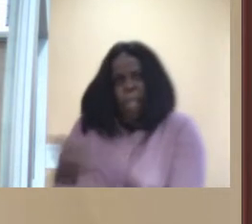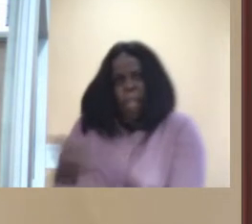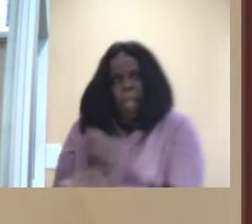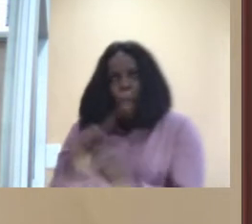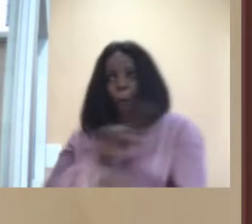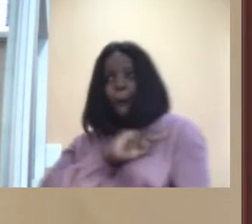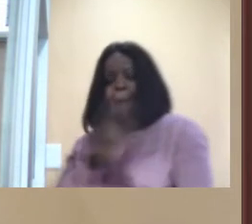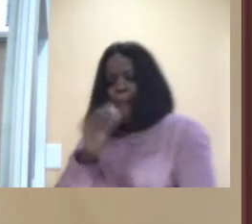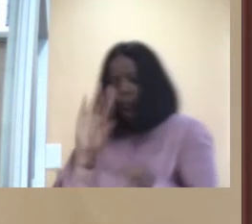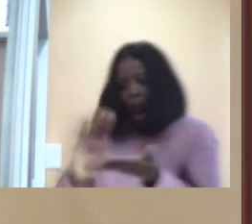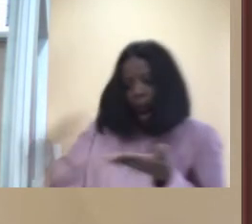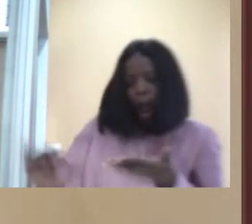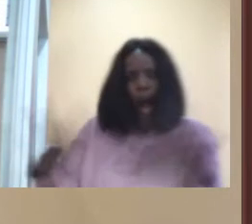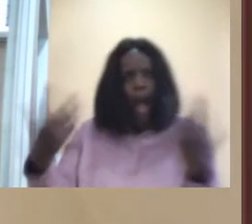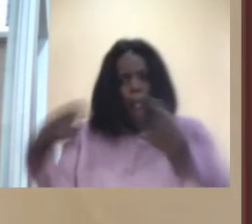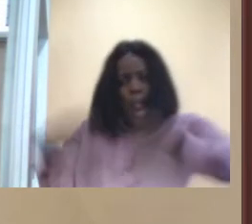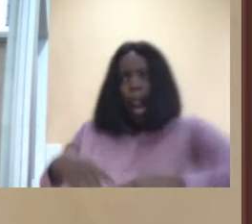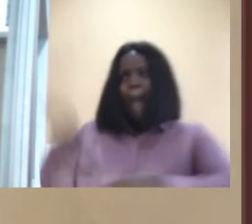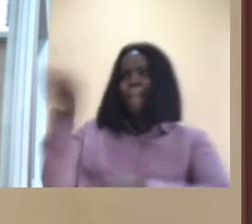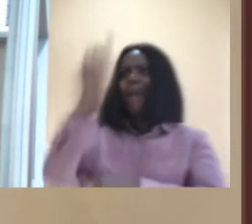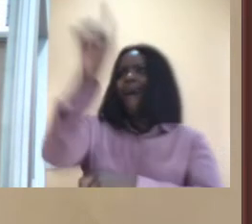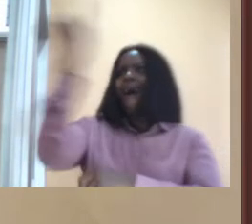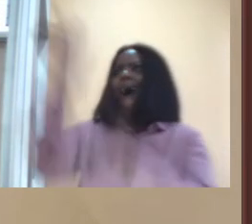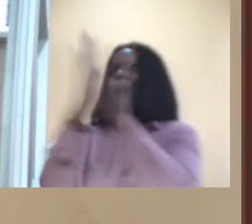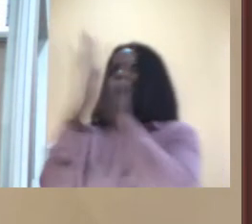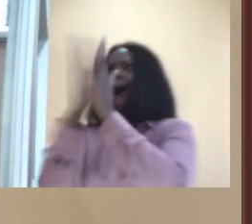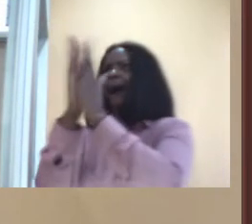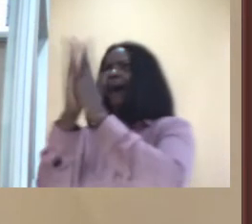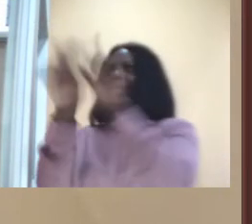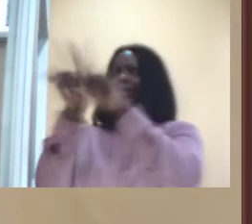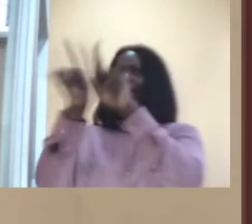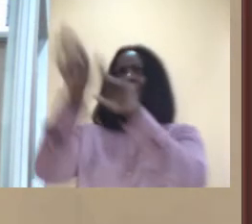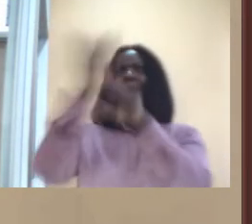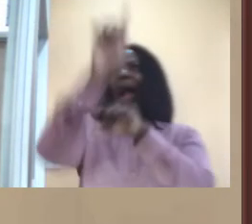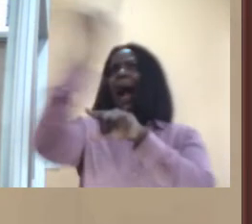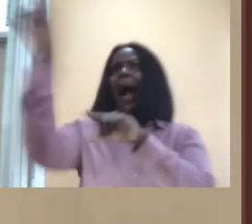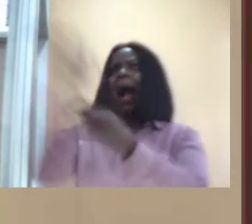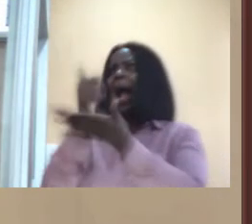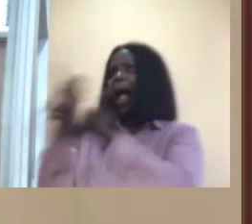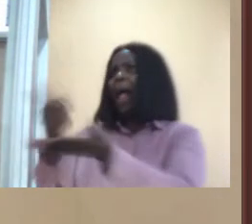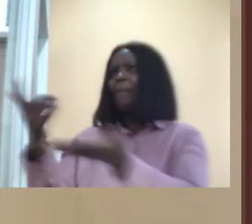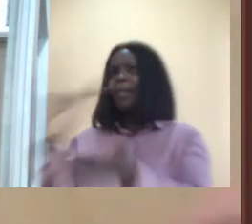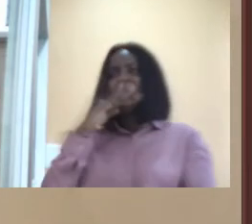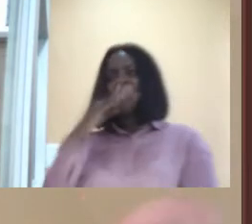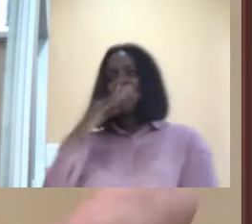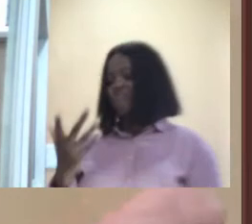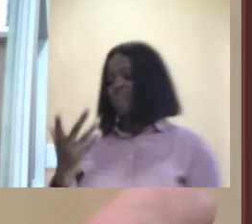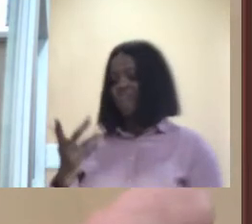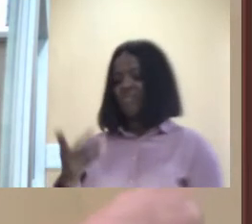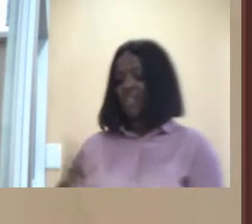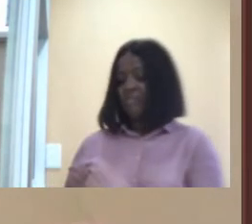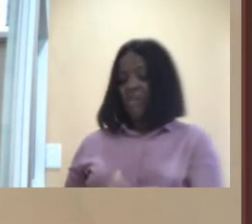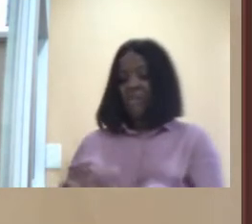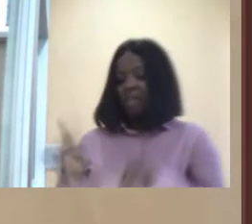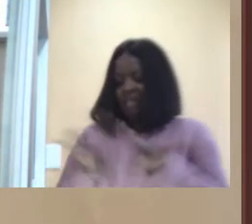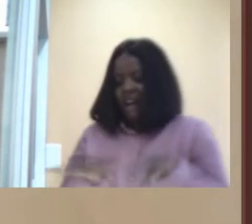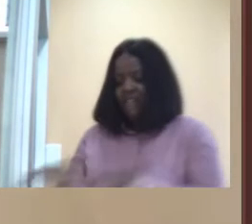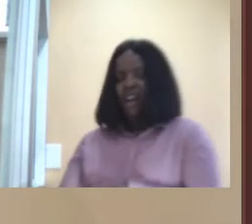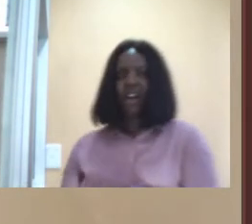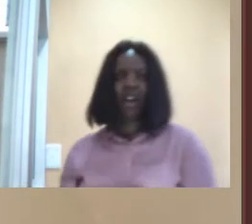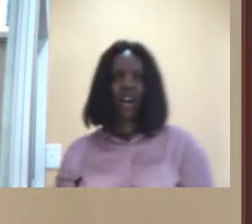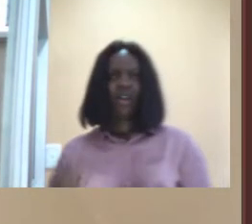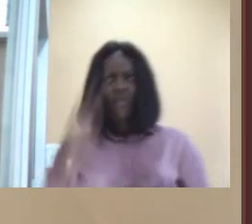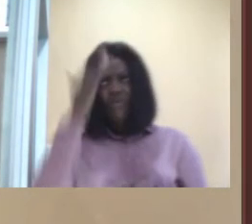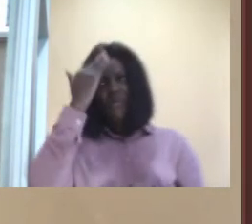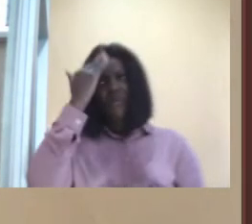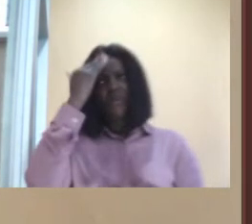most cases. When they go to land bank, when they go to commercial banks, they demand collaterals, as which we all know that as an African,